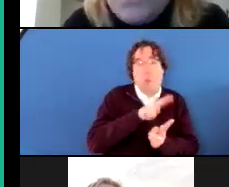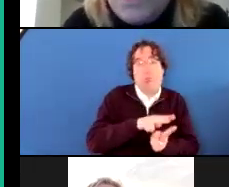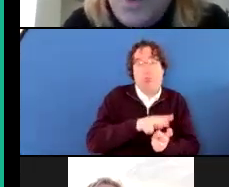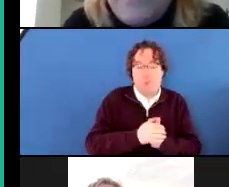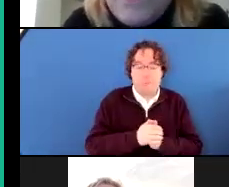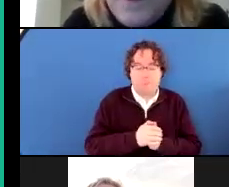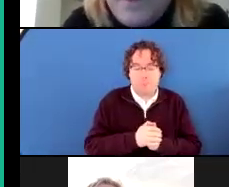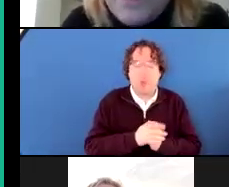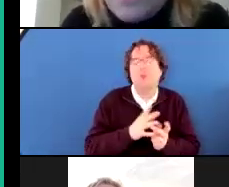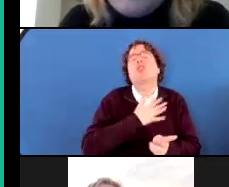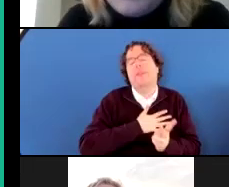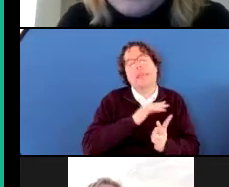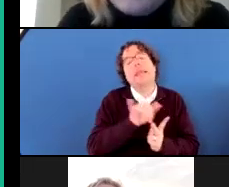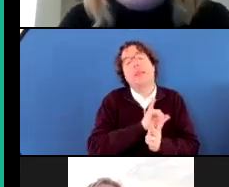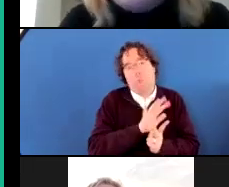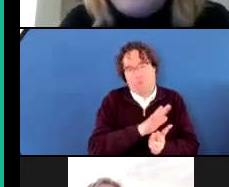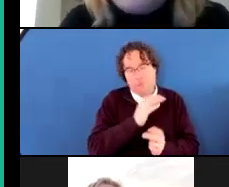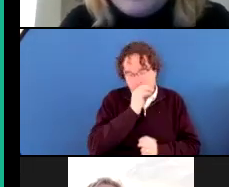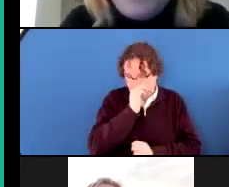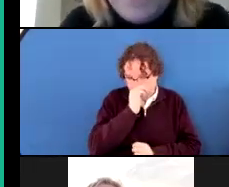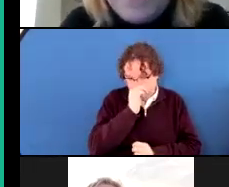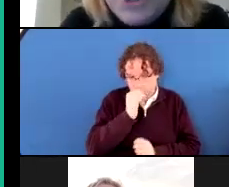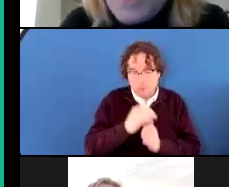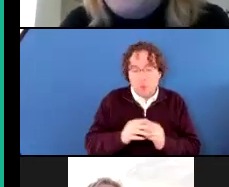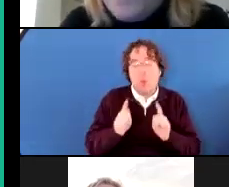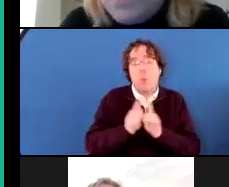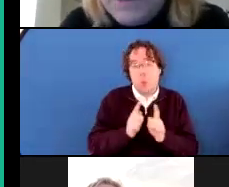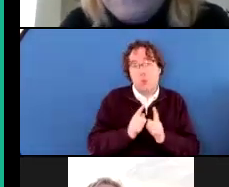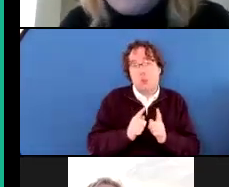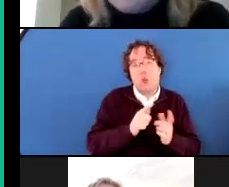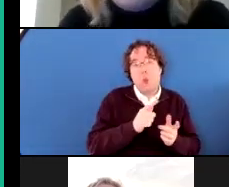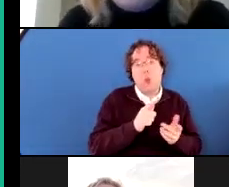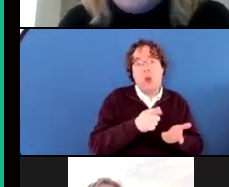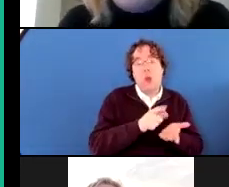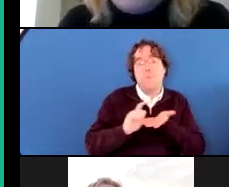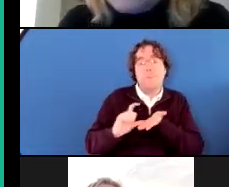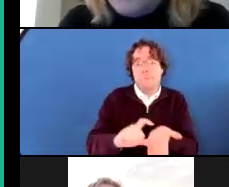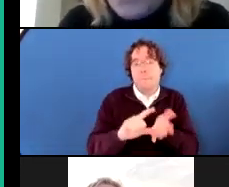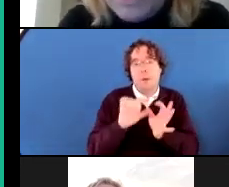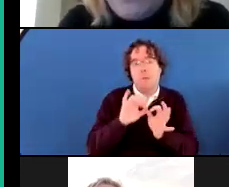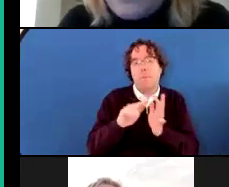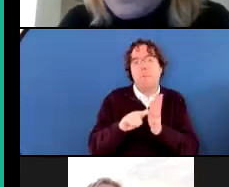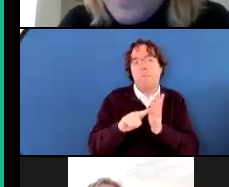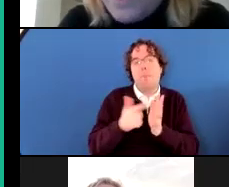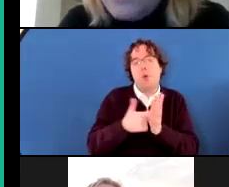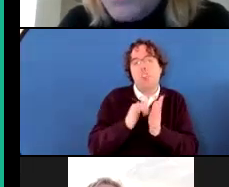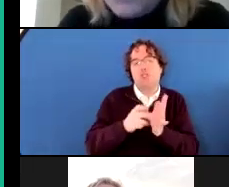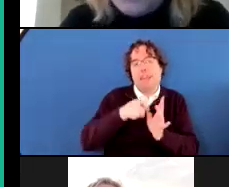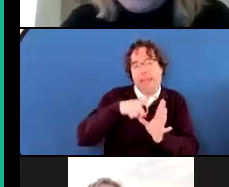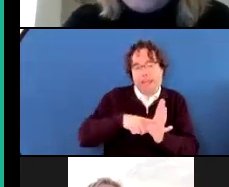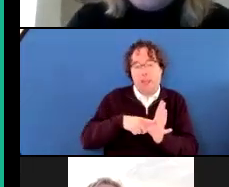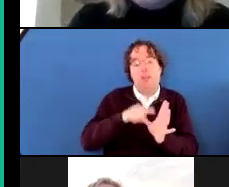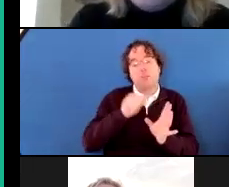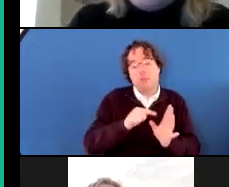We also offer, as part of the bursary package, fellowship package, a bursary, and that's